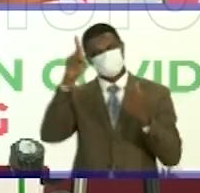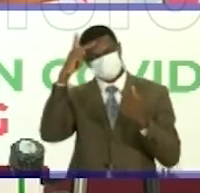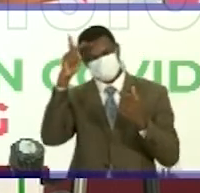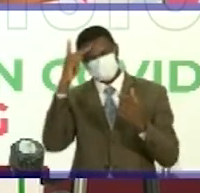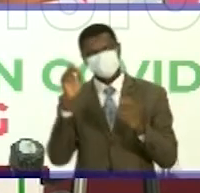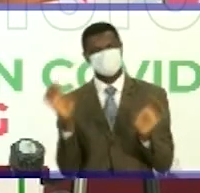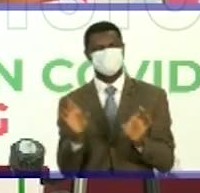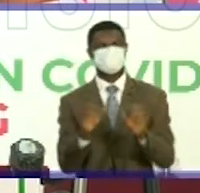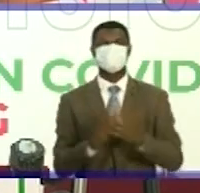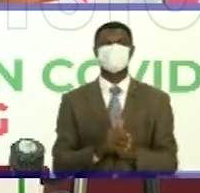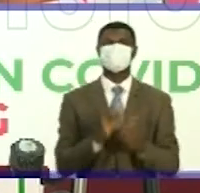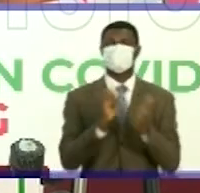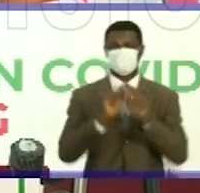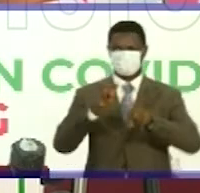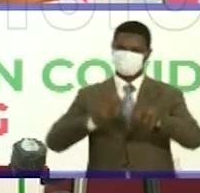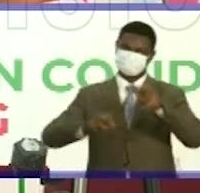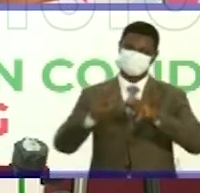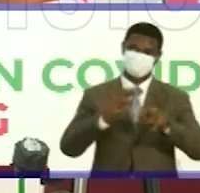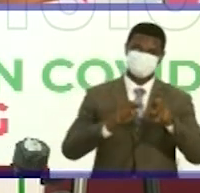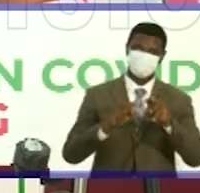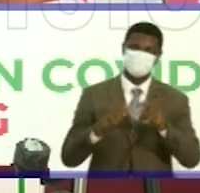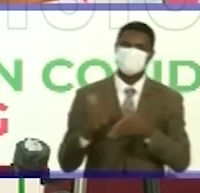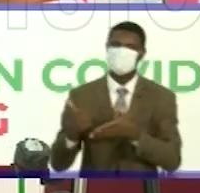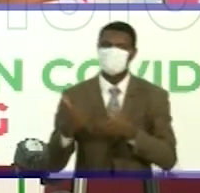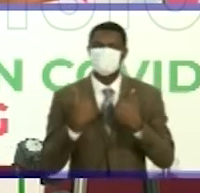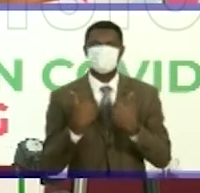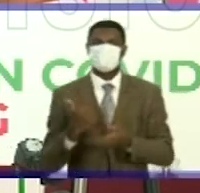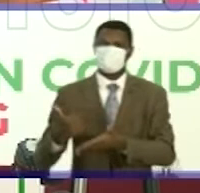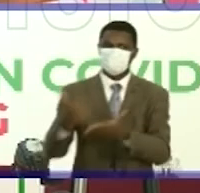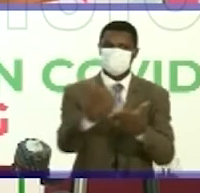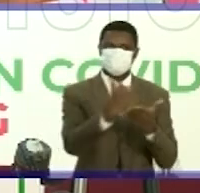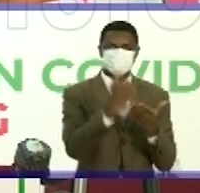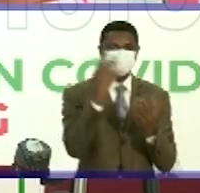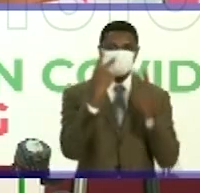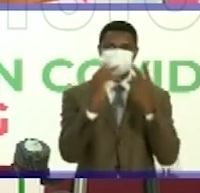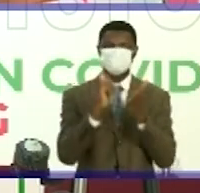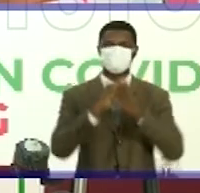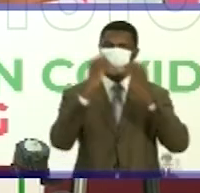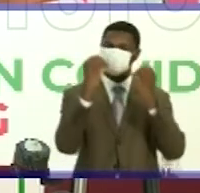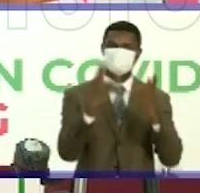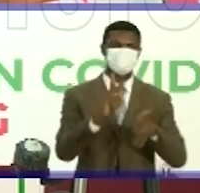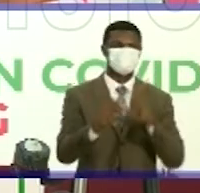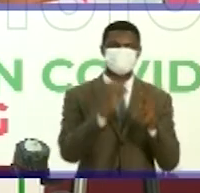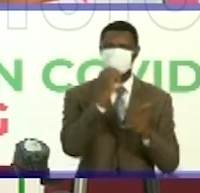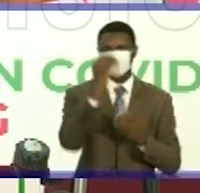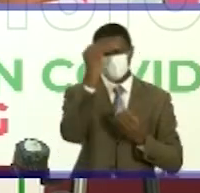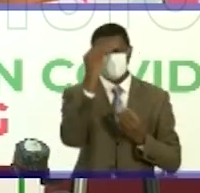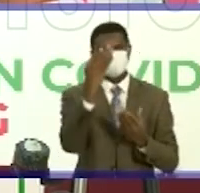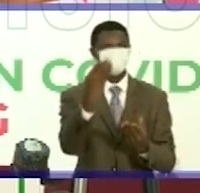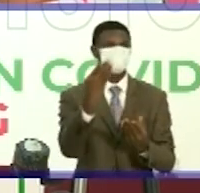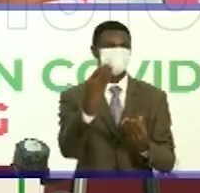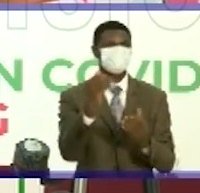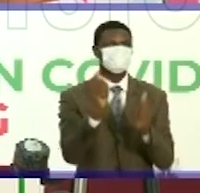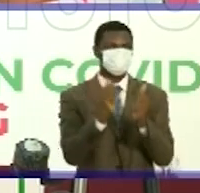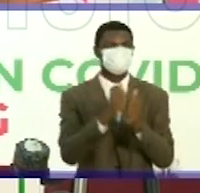The assessment that we did has revealed that there's a lot of non-compliance with our non-pharmaceutical